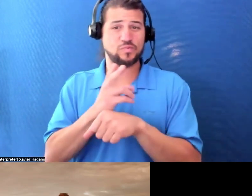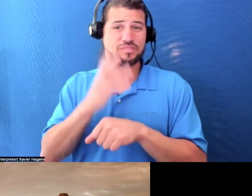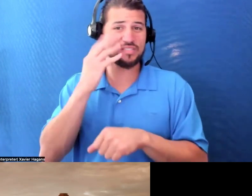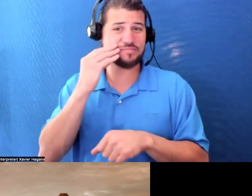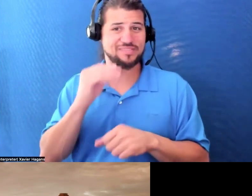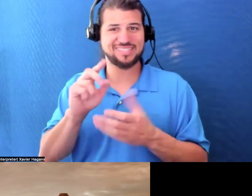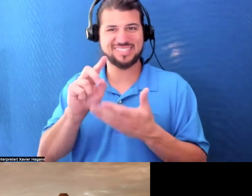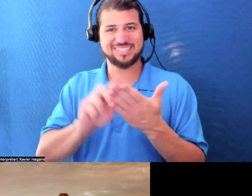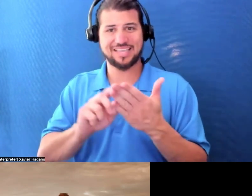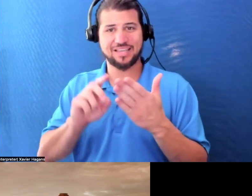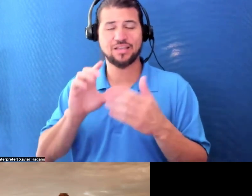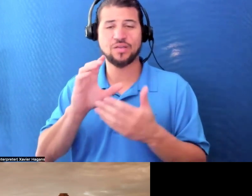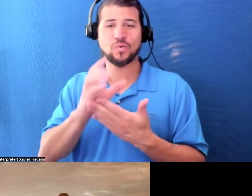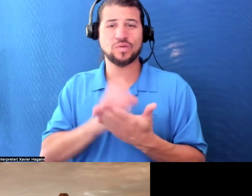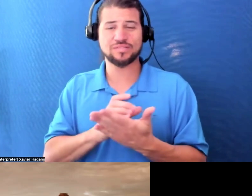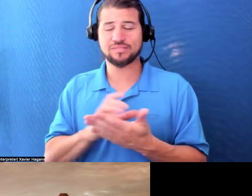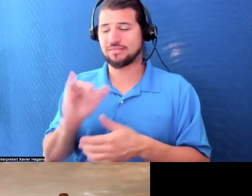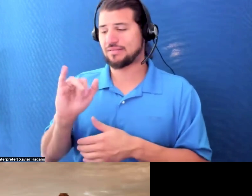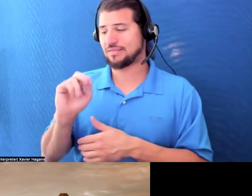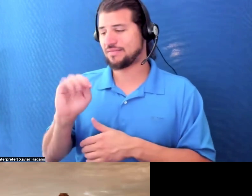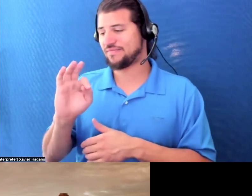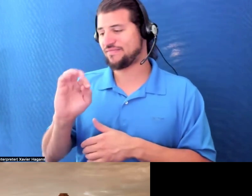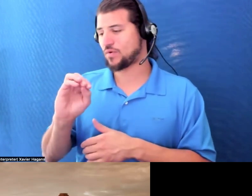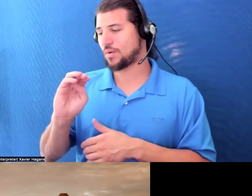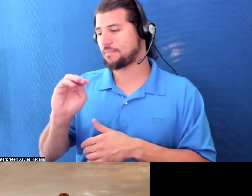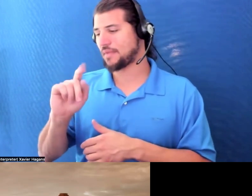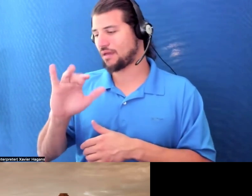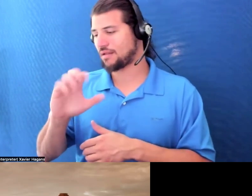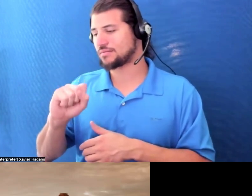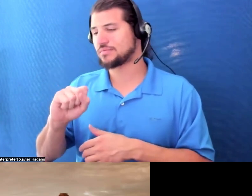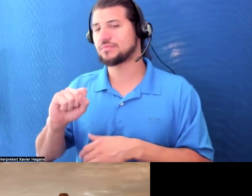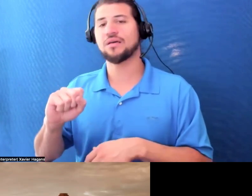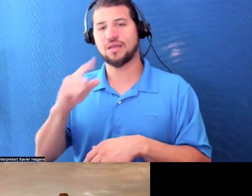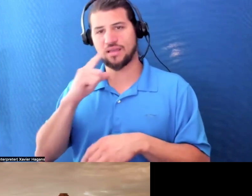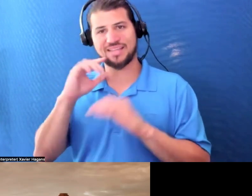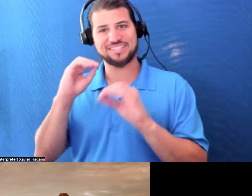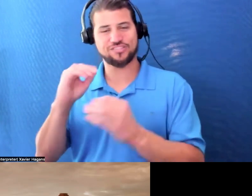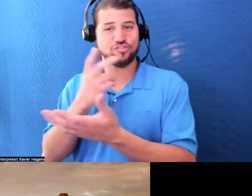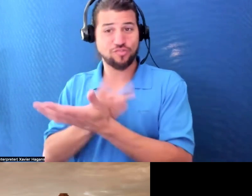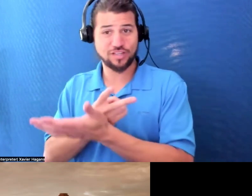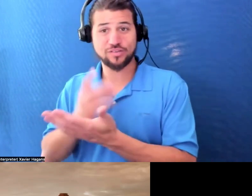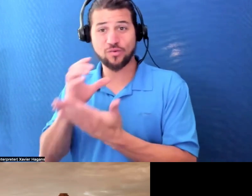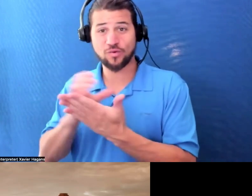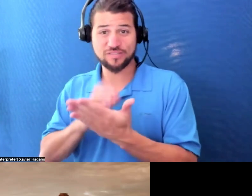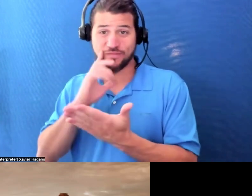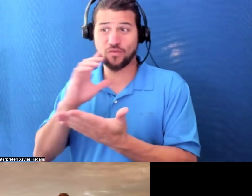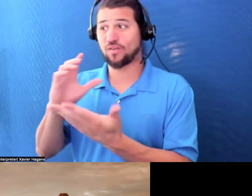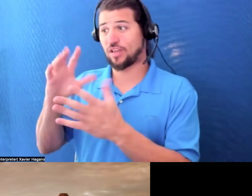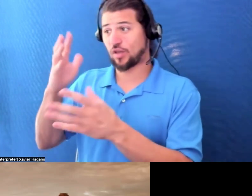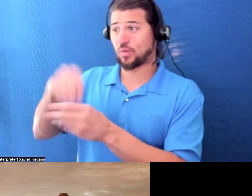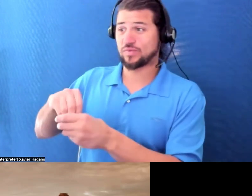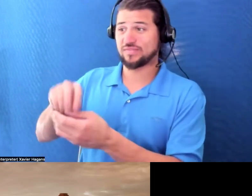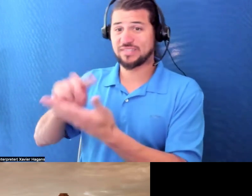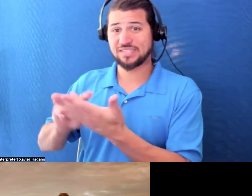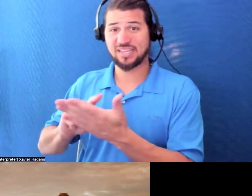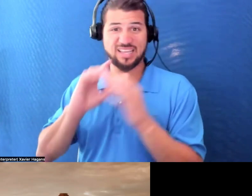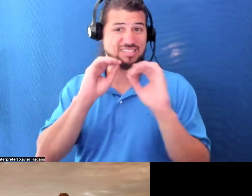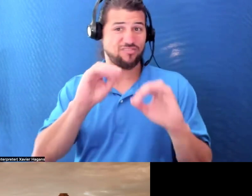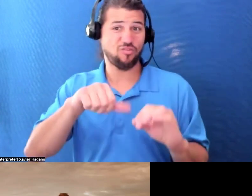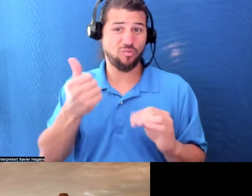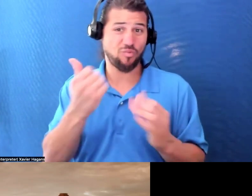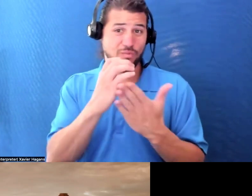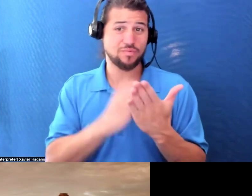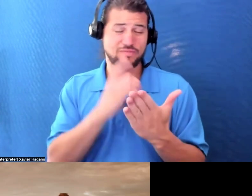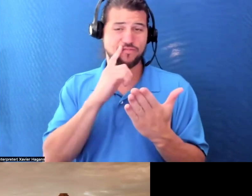for the informatics major. I teach a graduate course on inclusive design, and then I teach another course for the